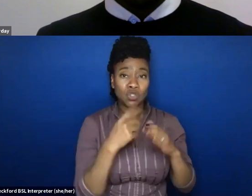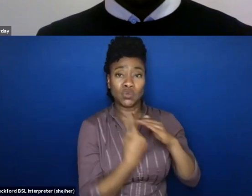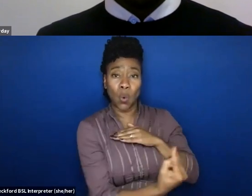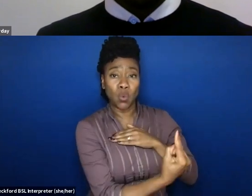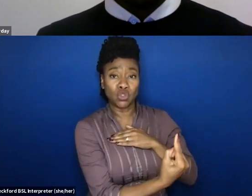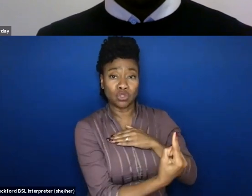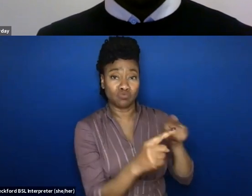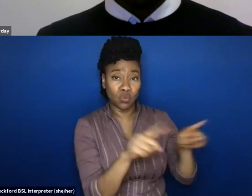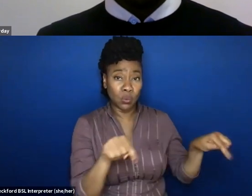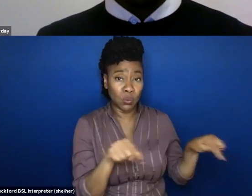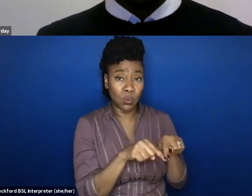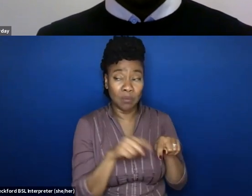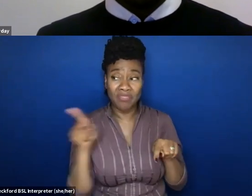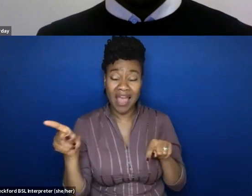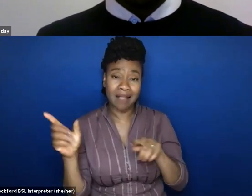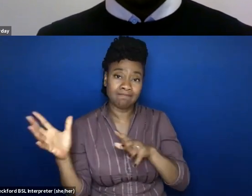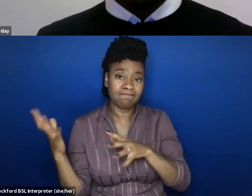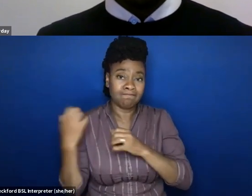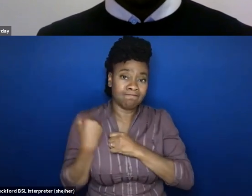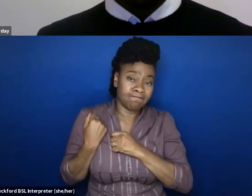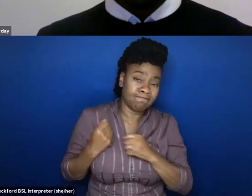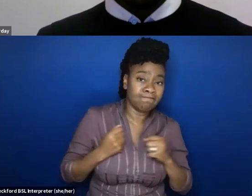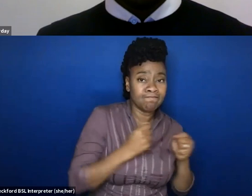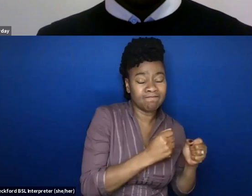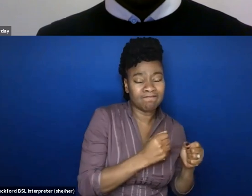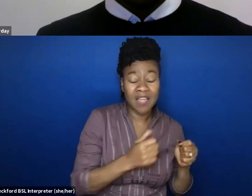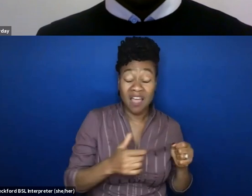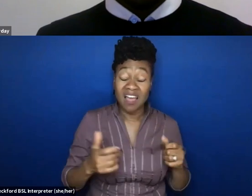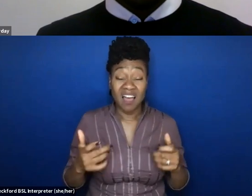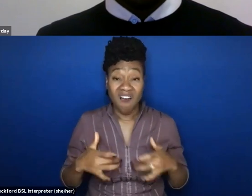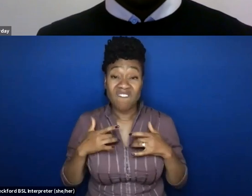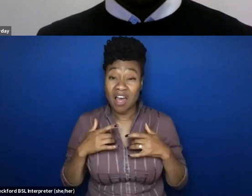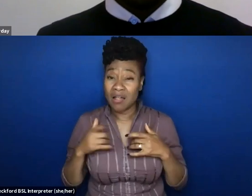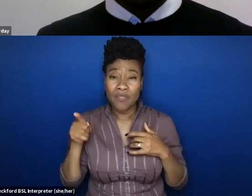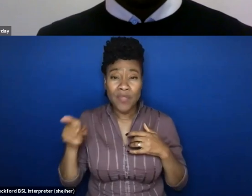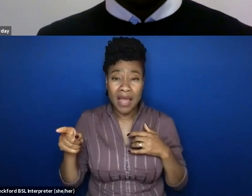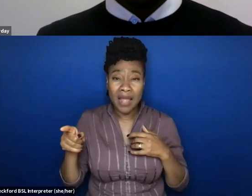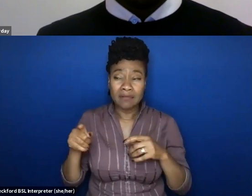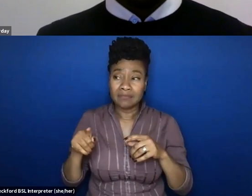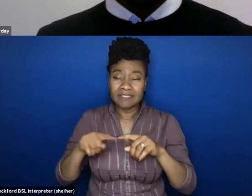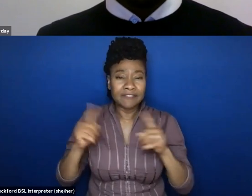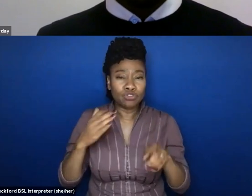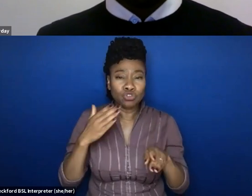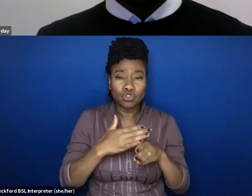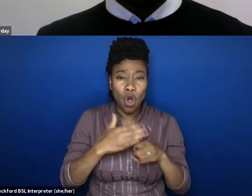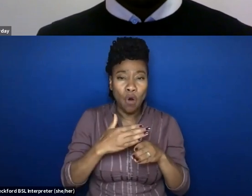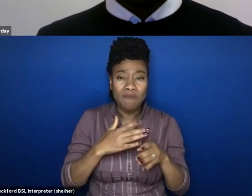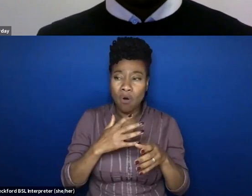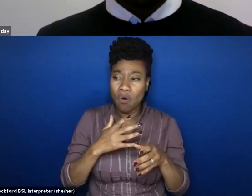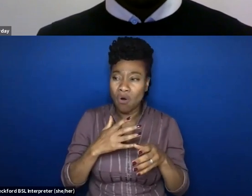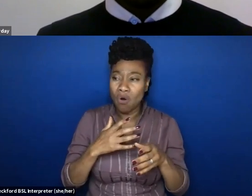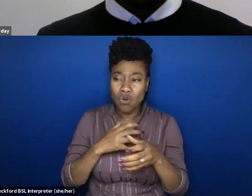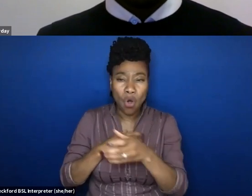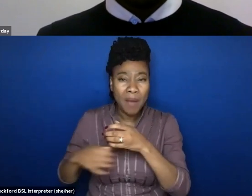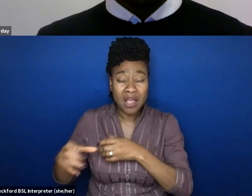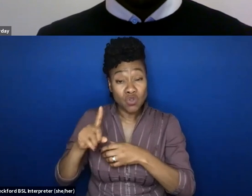that's what I felt like. But going into the ward rounds, I'm speaking to somebody of a different culture. So the doctor